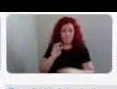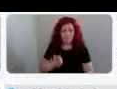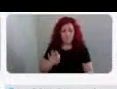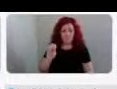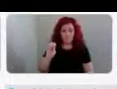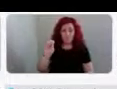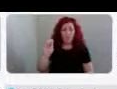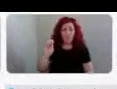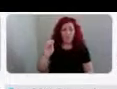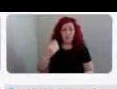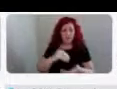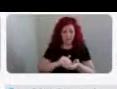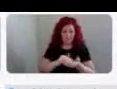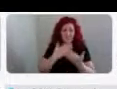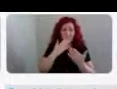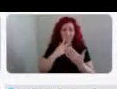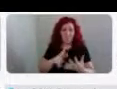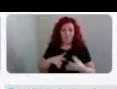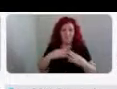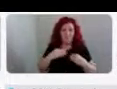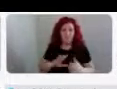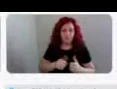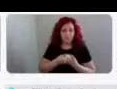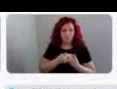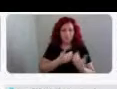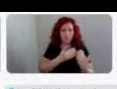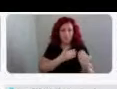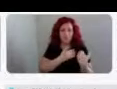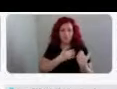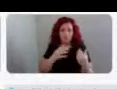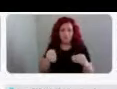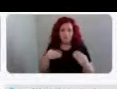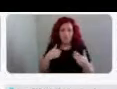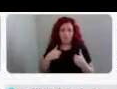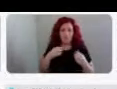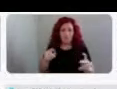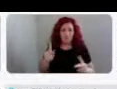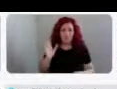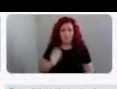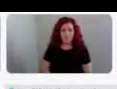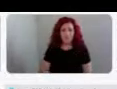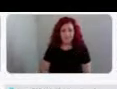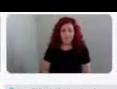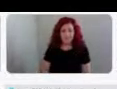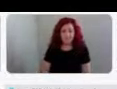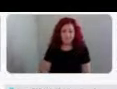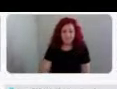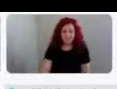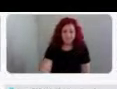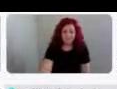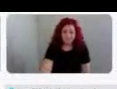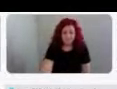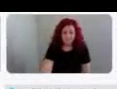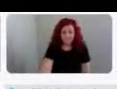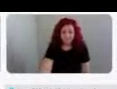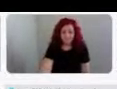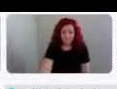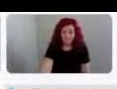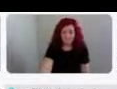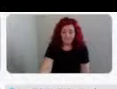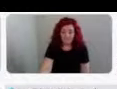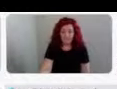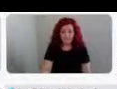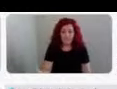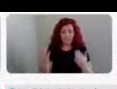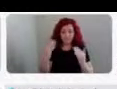you so much for taking on this difficult task and giving me the opportunity to speak thank you the next speaker is